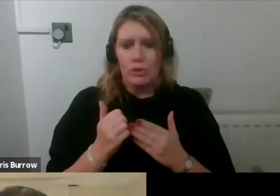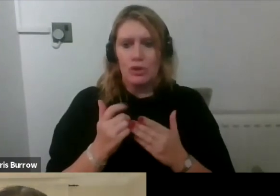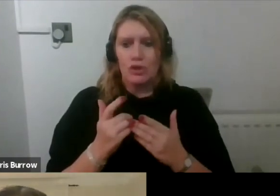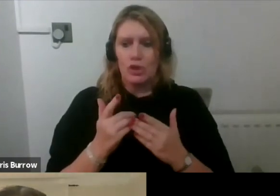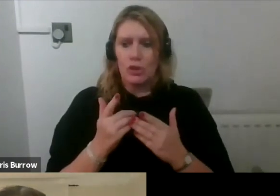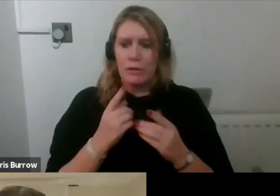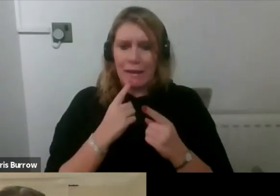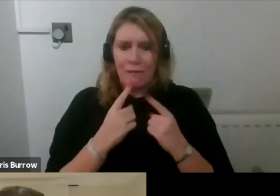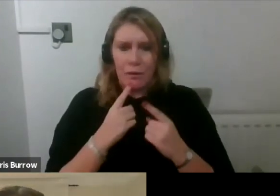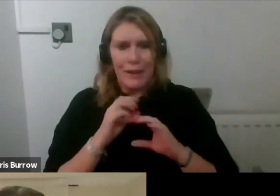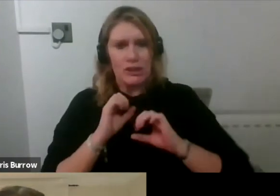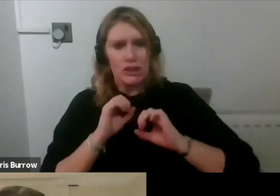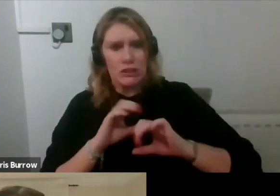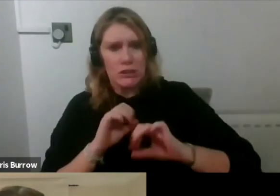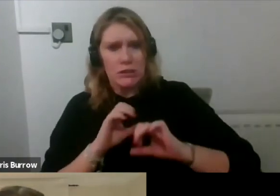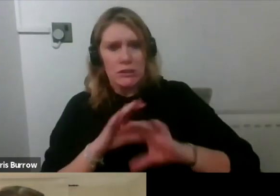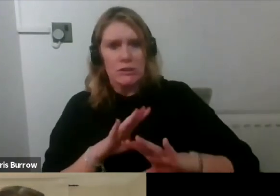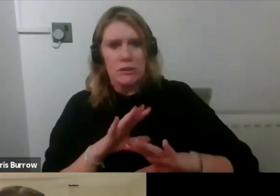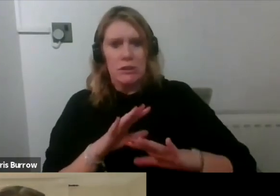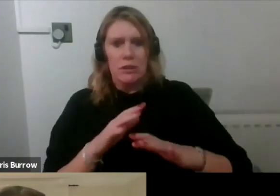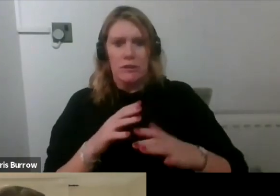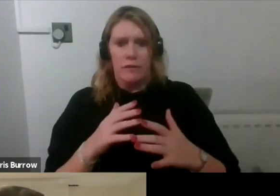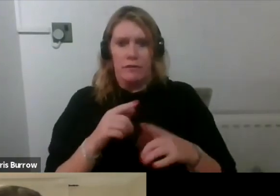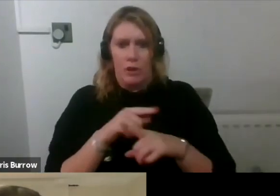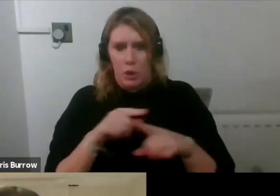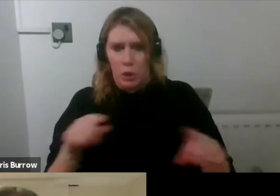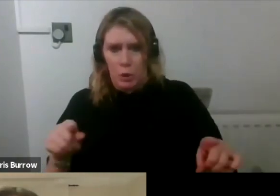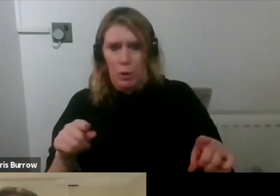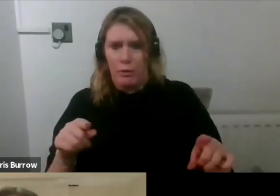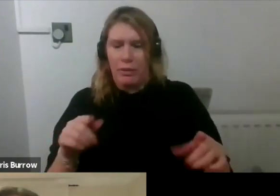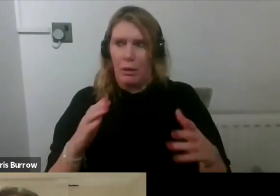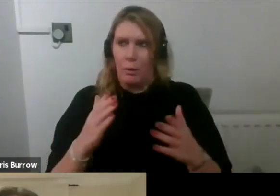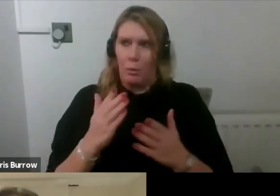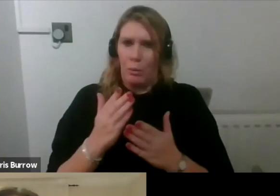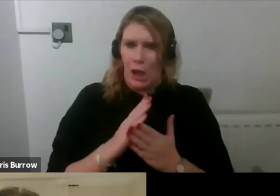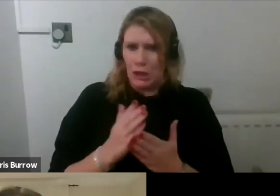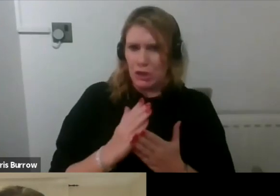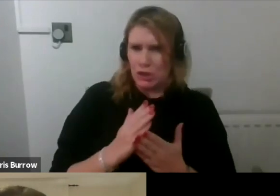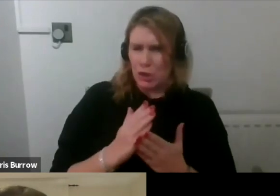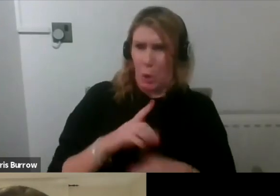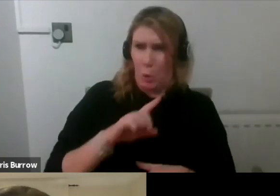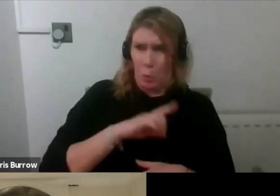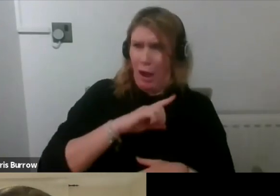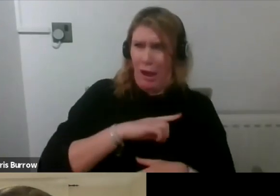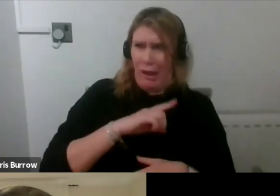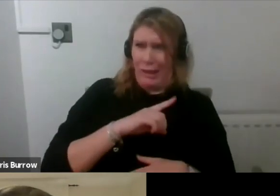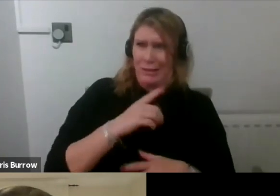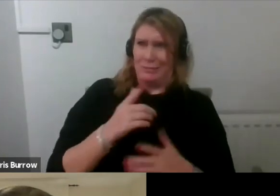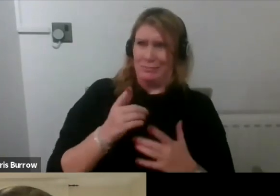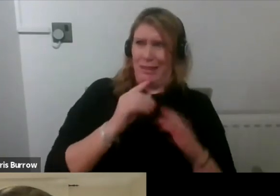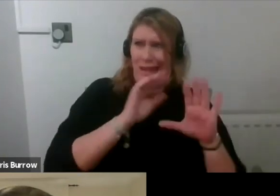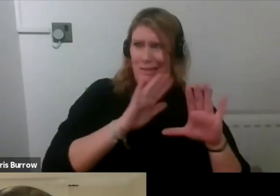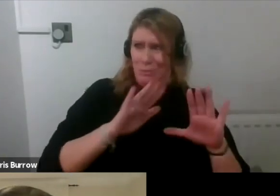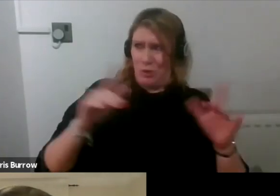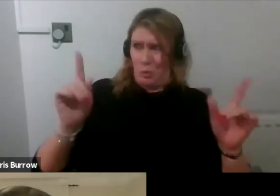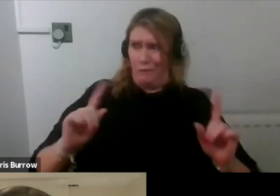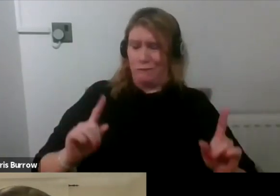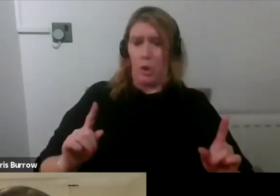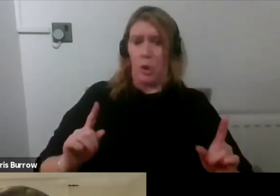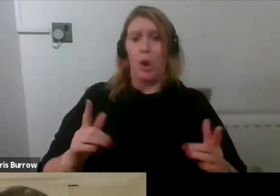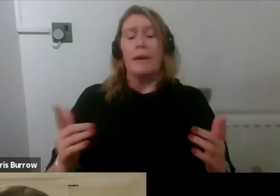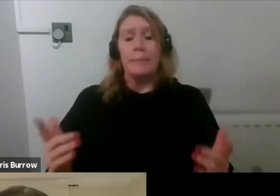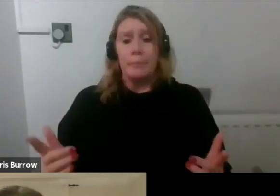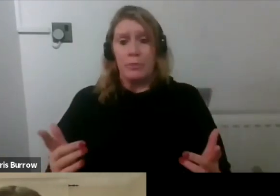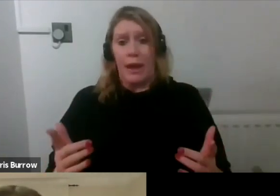those of you who perhaps were not quite understood what I was getting at. Yeah, it's been a really